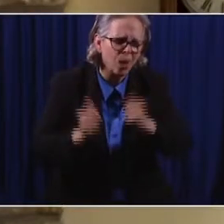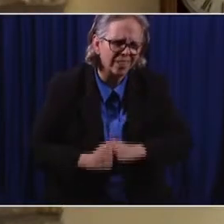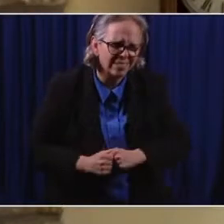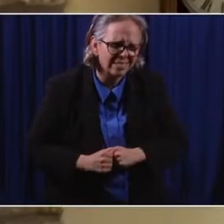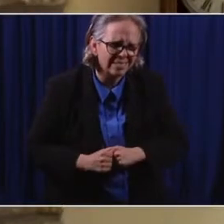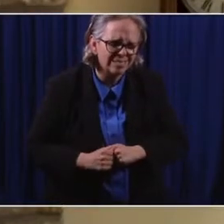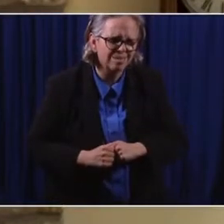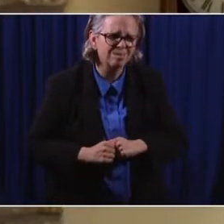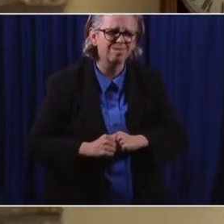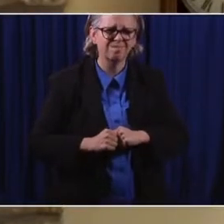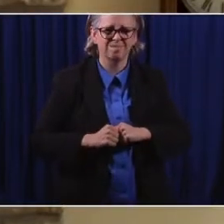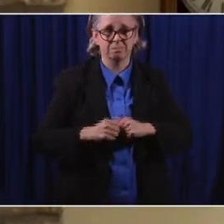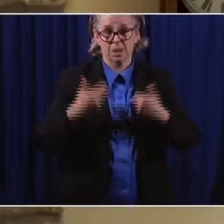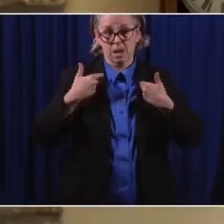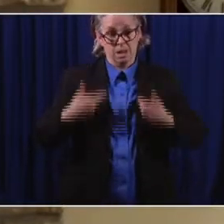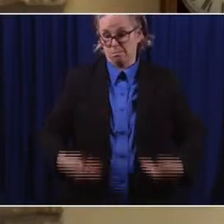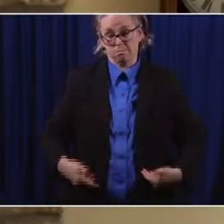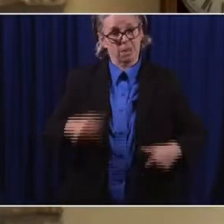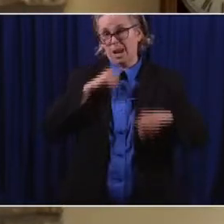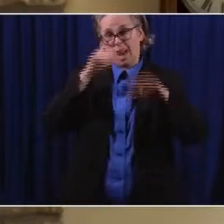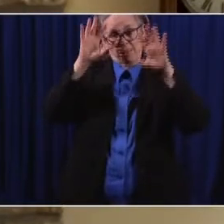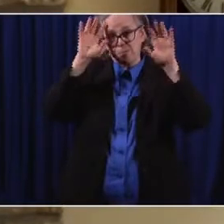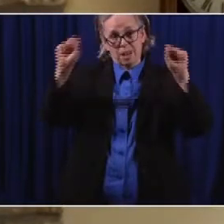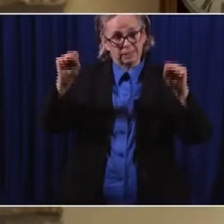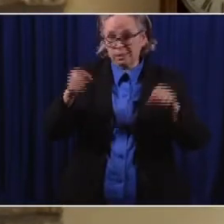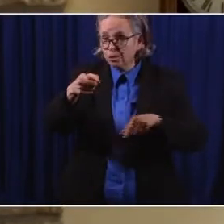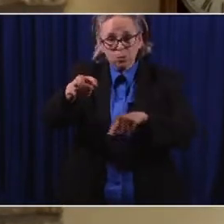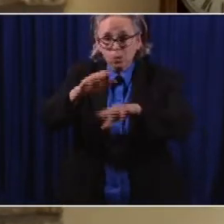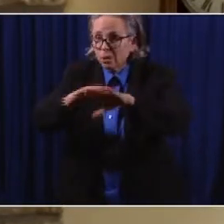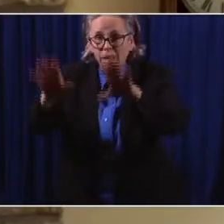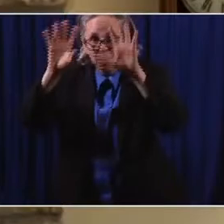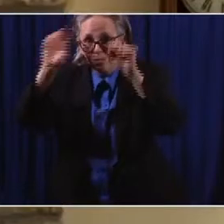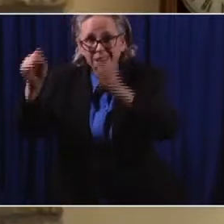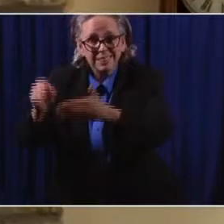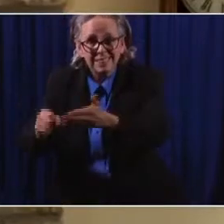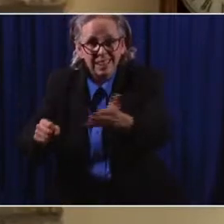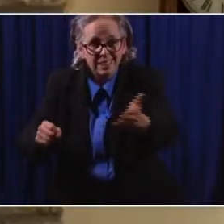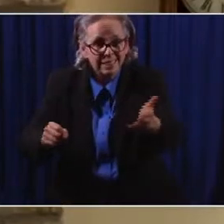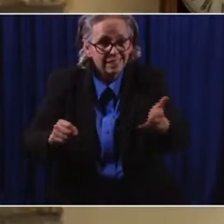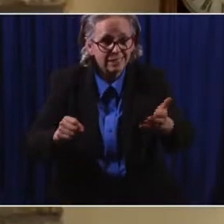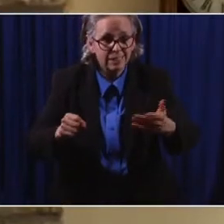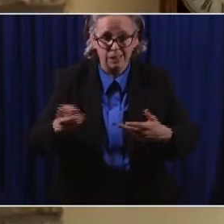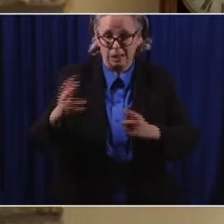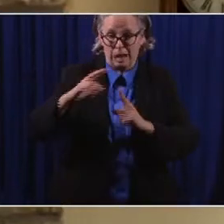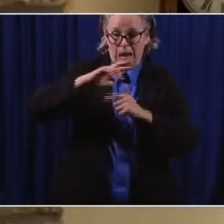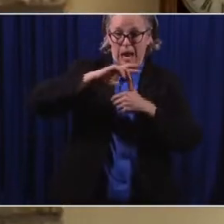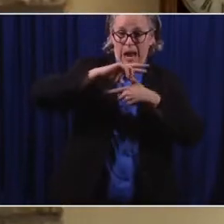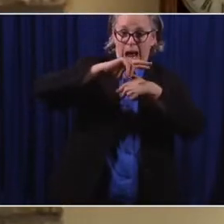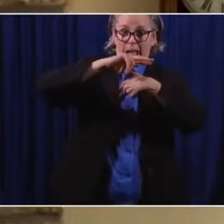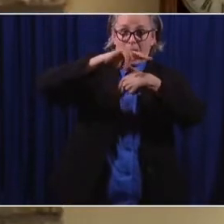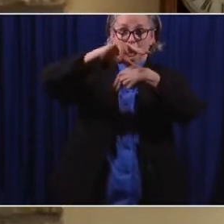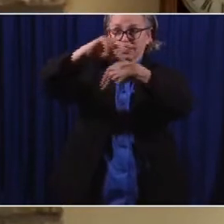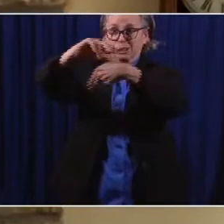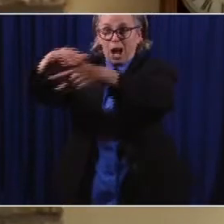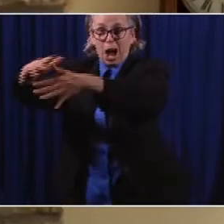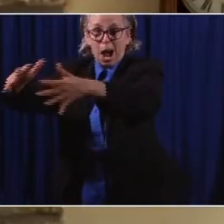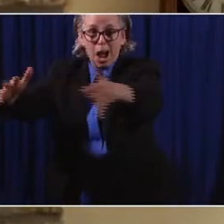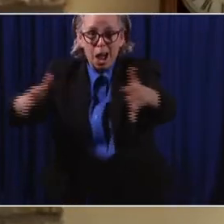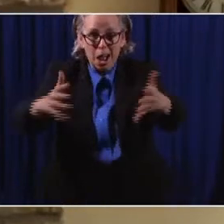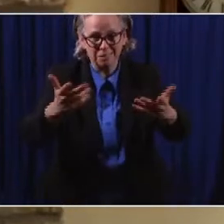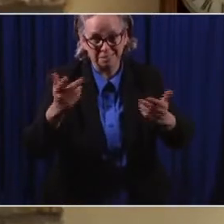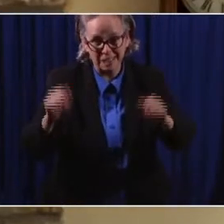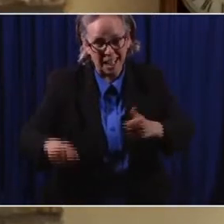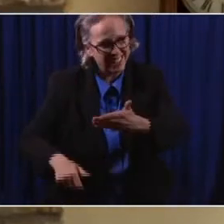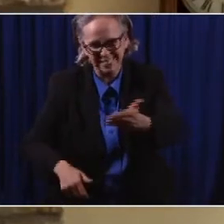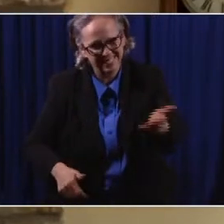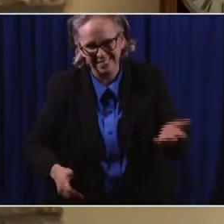not the president. We're not going to fly in a helicopter probably, you know, unless there's some emergency and air flight comes and gets